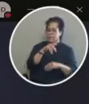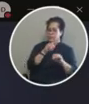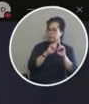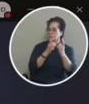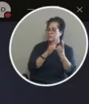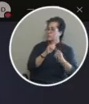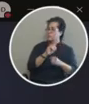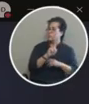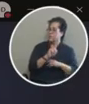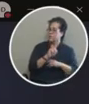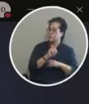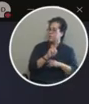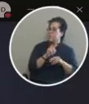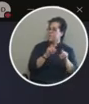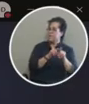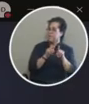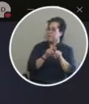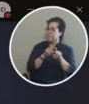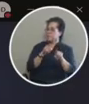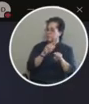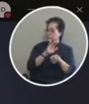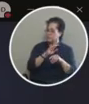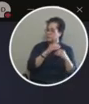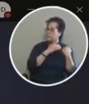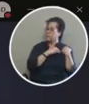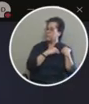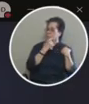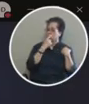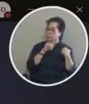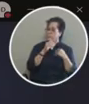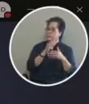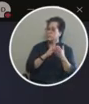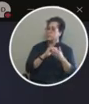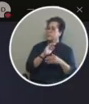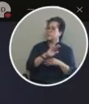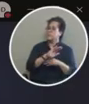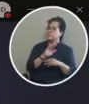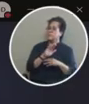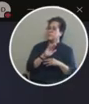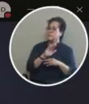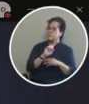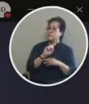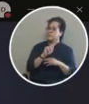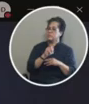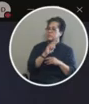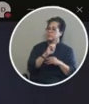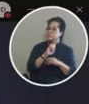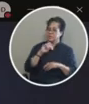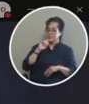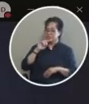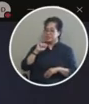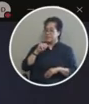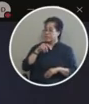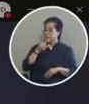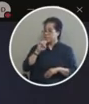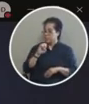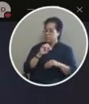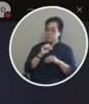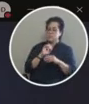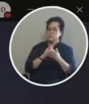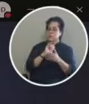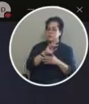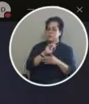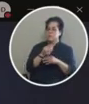Schwartzbein, Representative Schwartzbein, be held accountable for selling his stake in Apple, the world's most profitable corporation, so that he